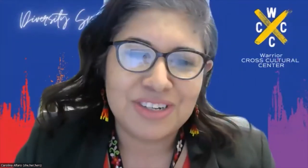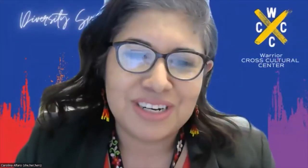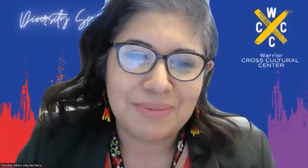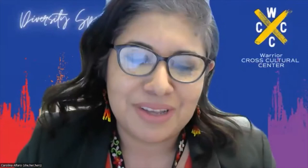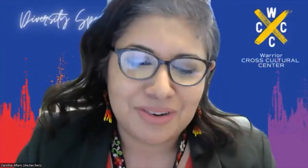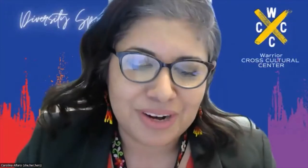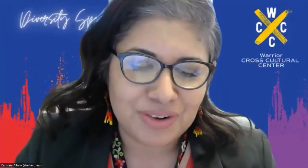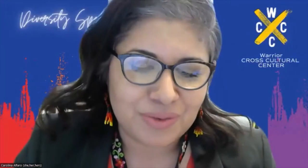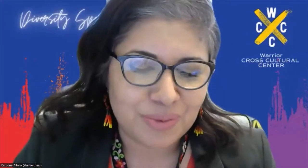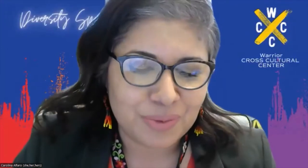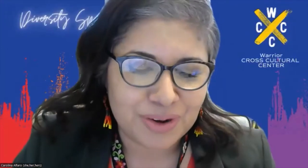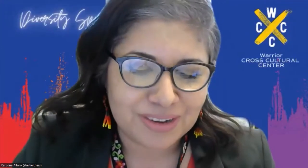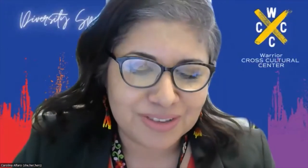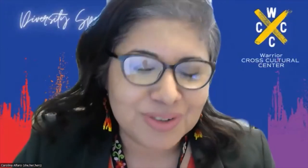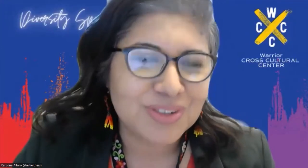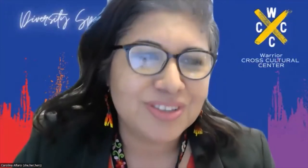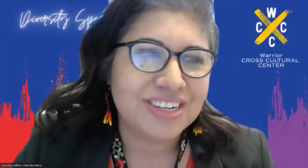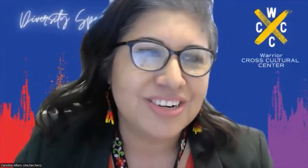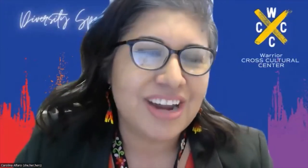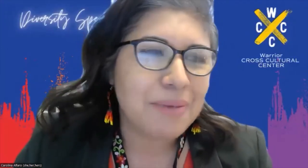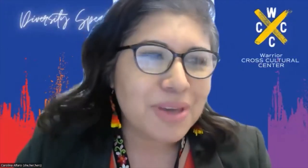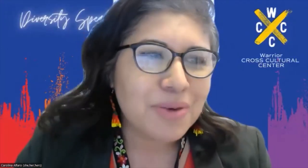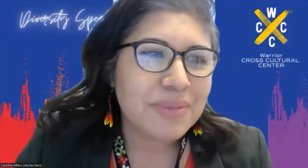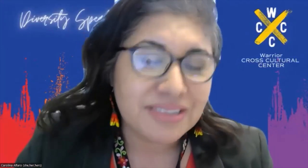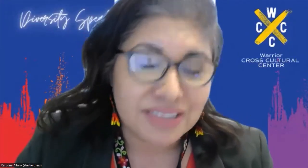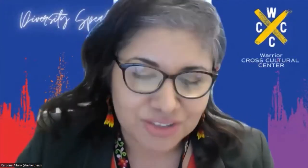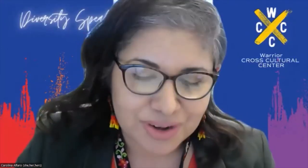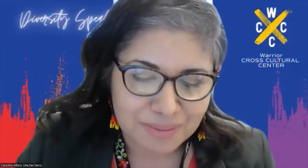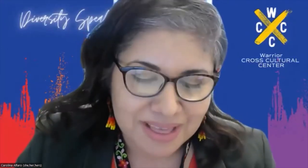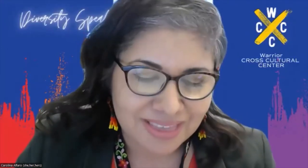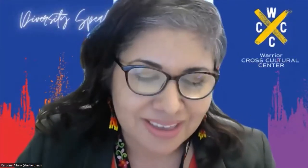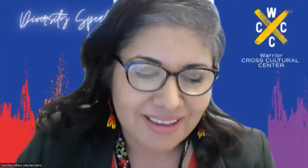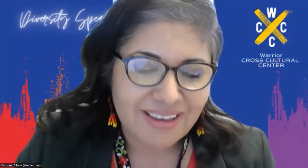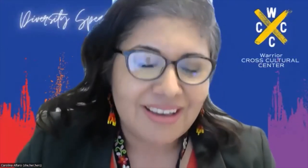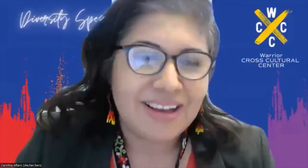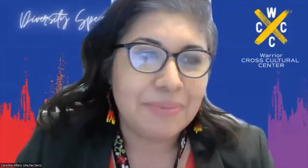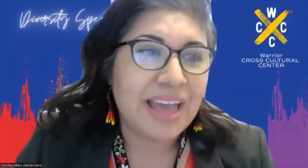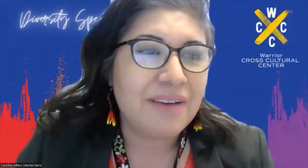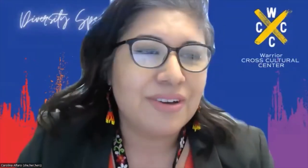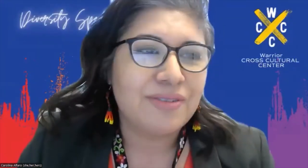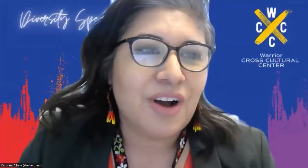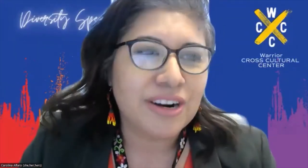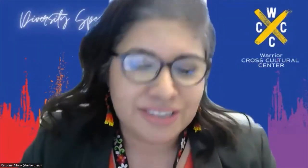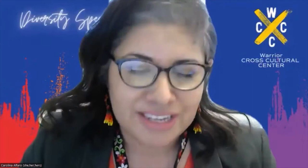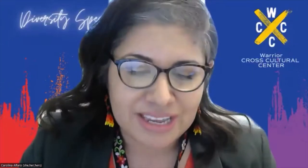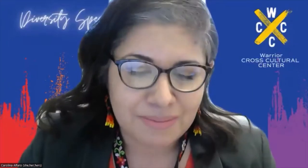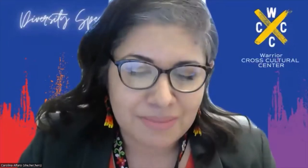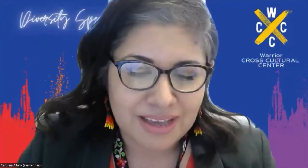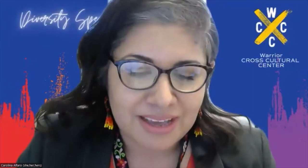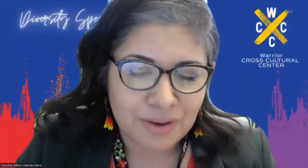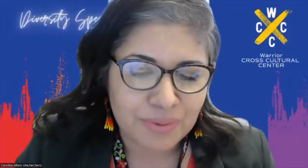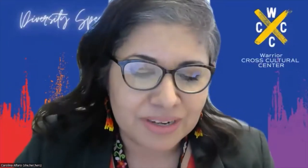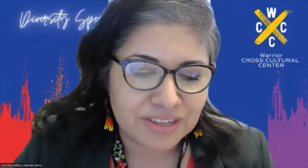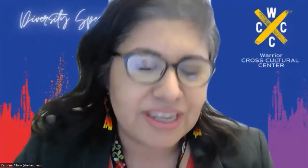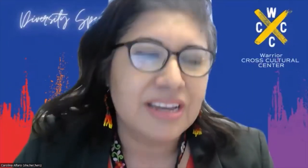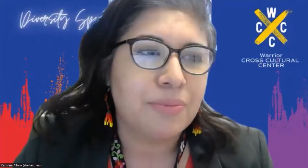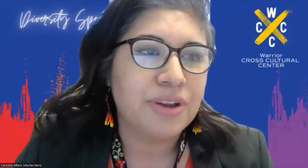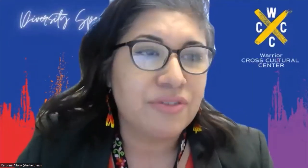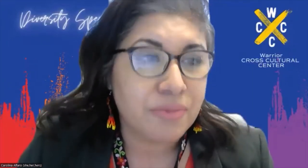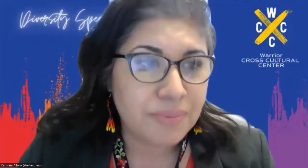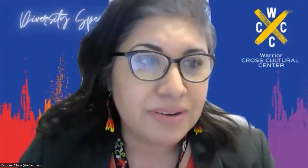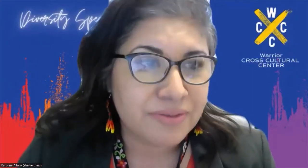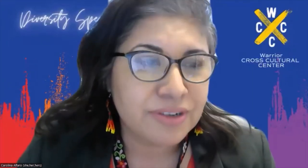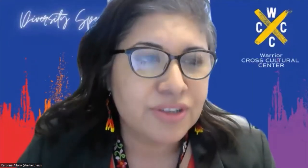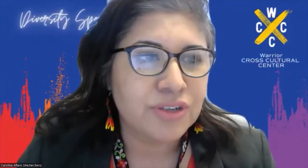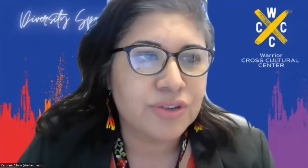Juan mentioned, I'm the director for the Warrior Cross Cultural Center. Happy Women's History Month. On behalf of our team, we want to take a